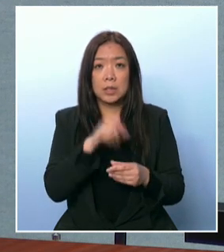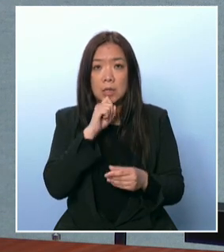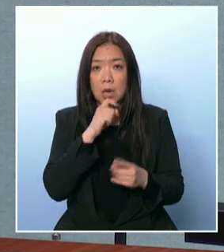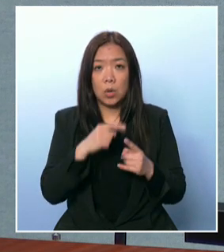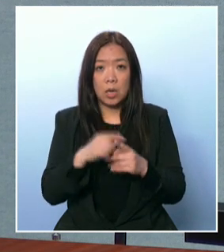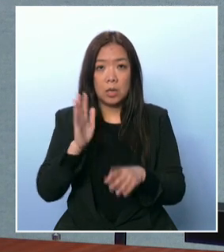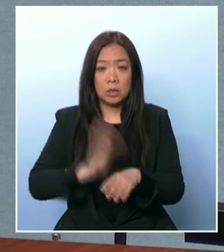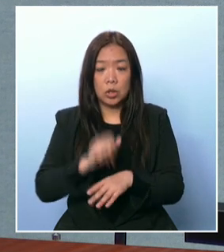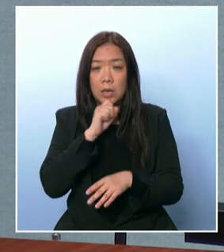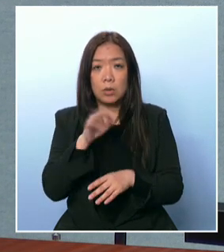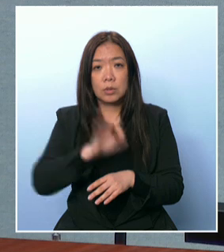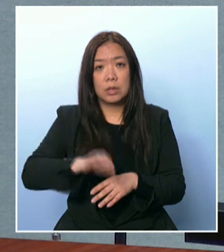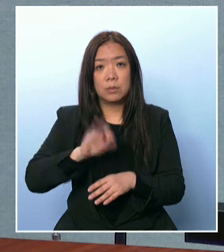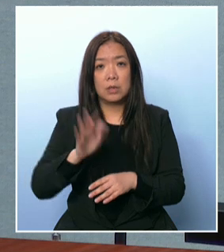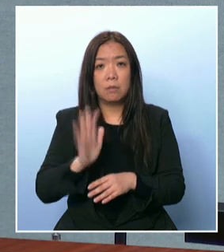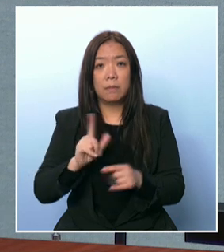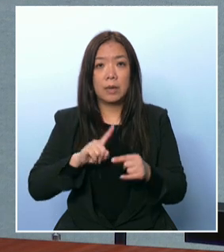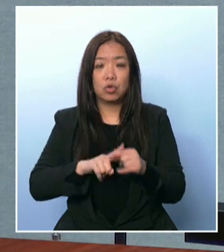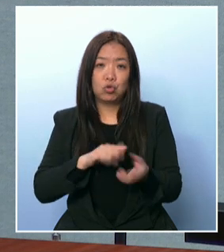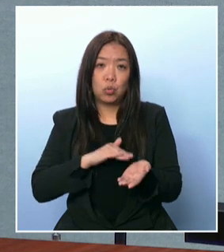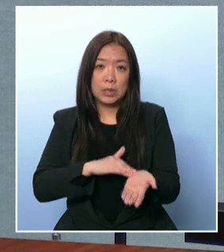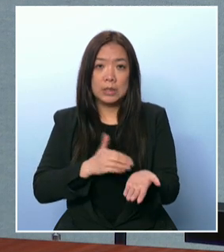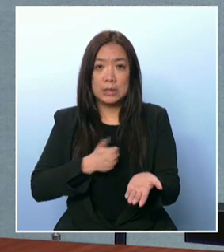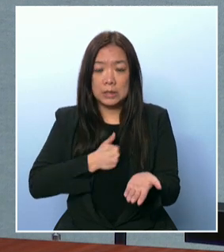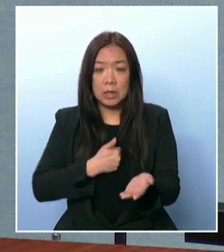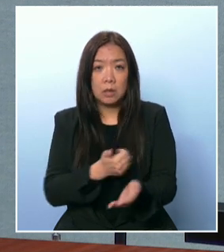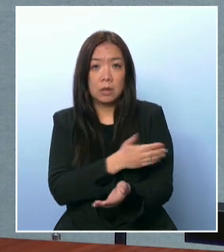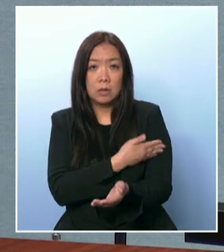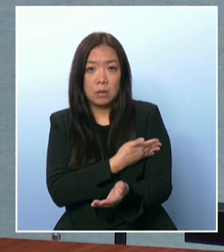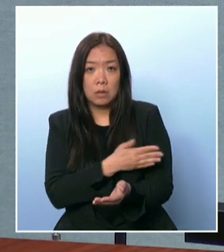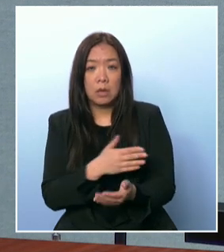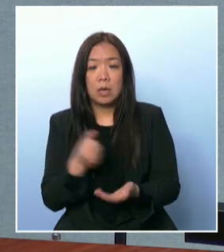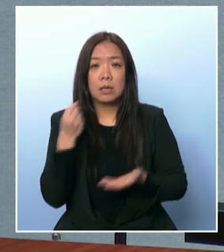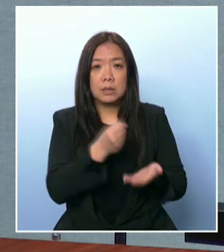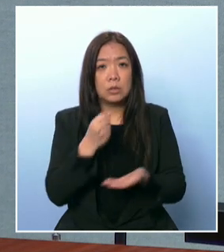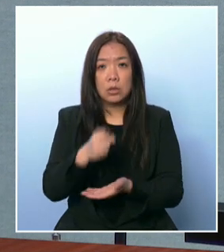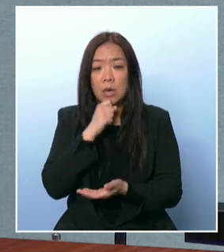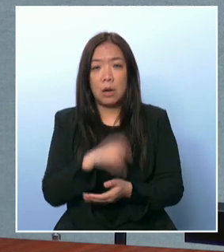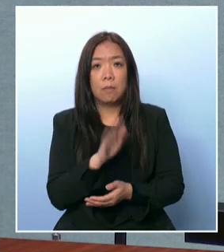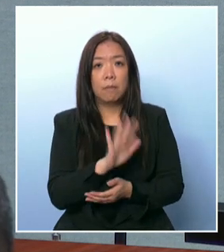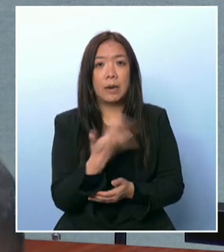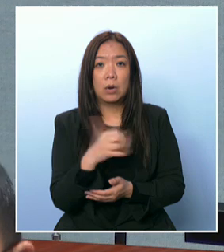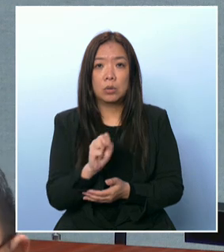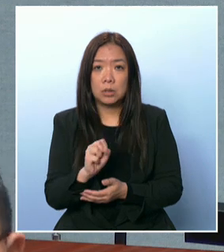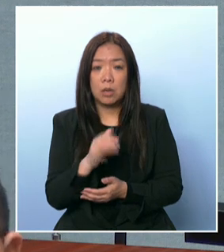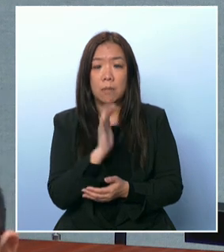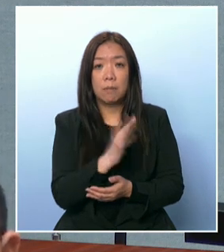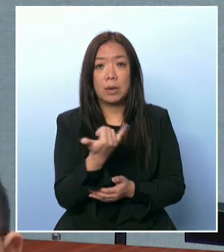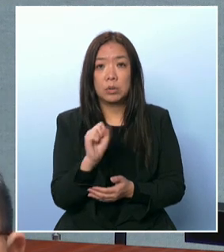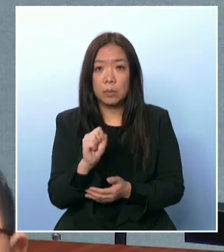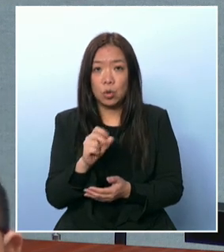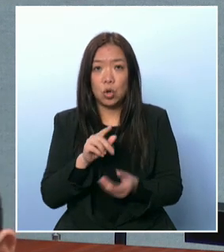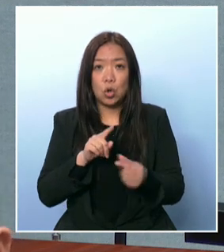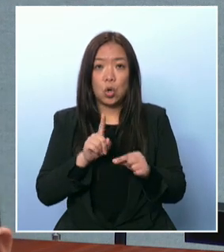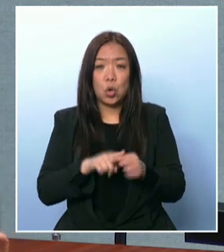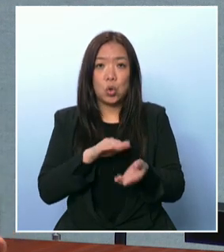8,900 funding applications were received, benefiting more than 3 million members of the sector and the general public. And also